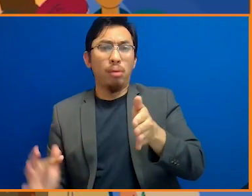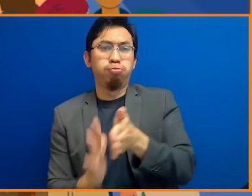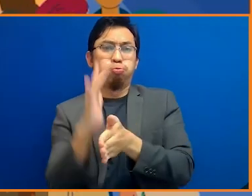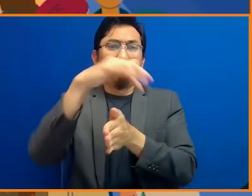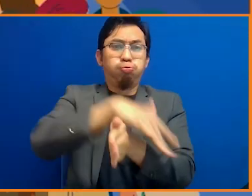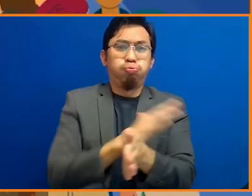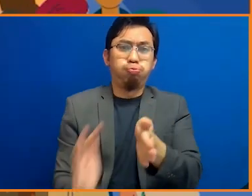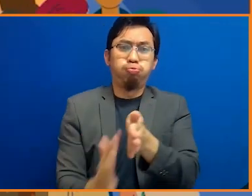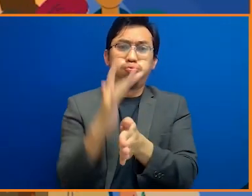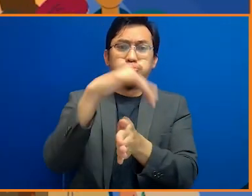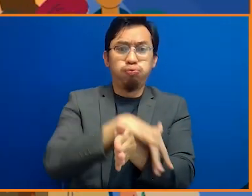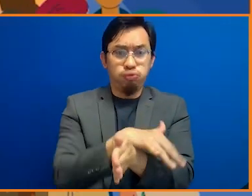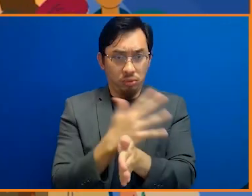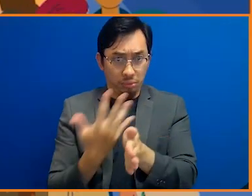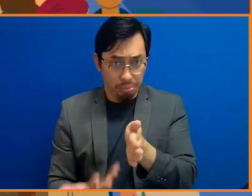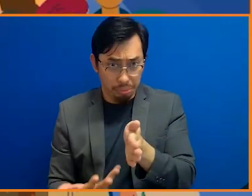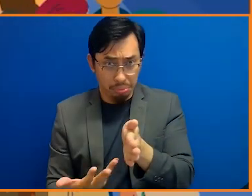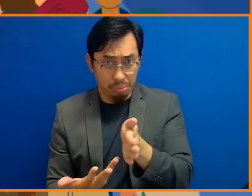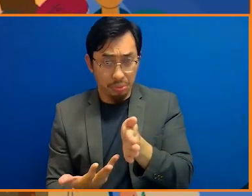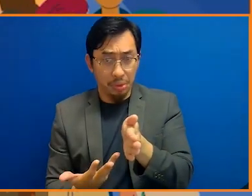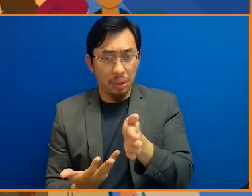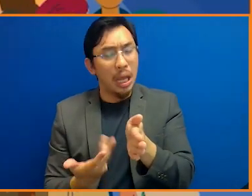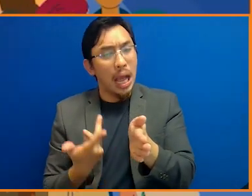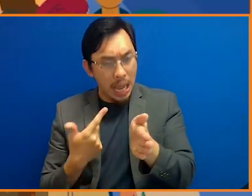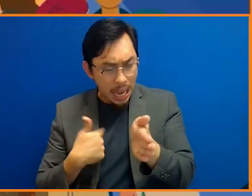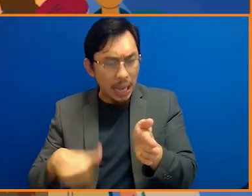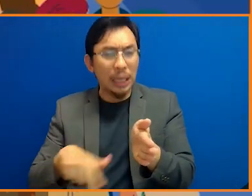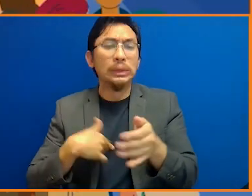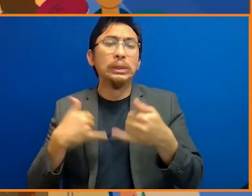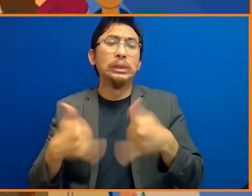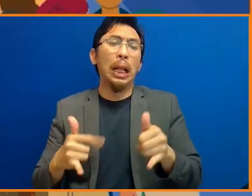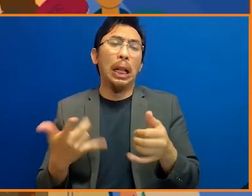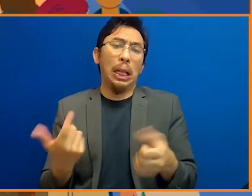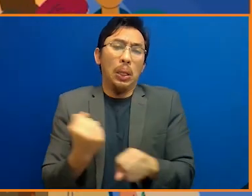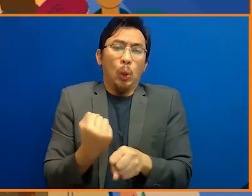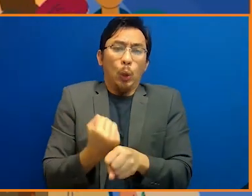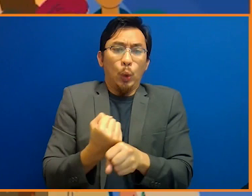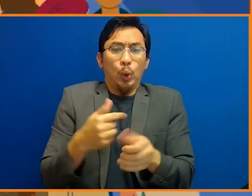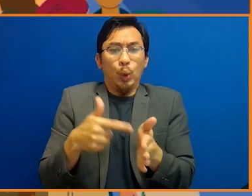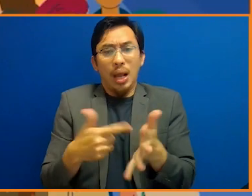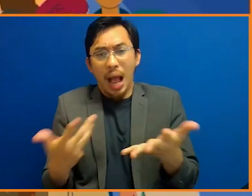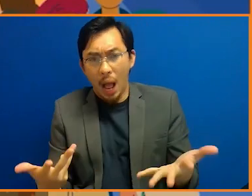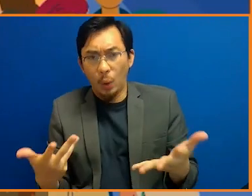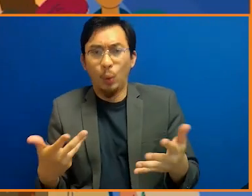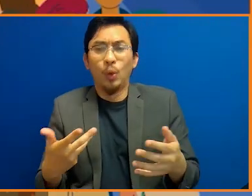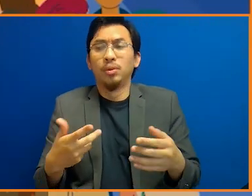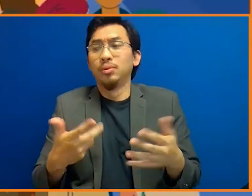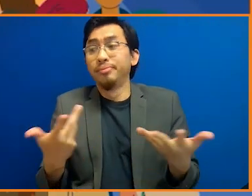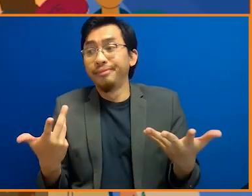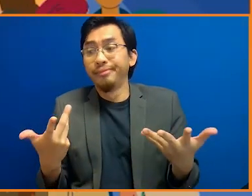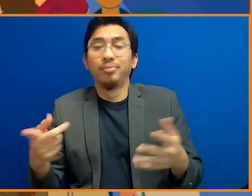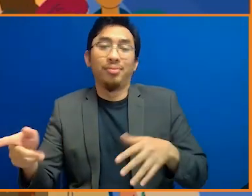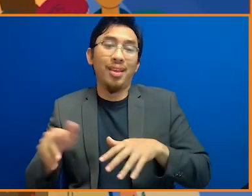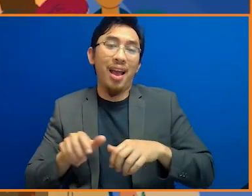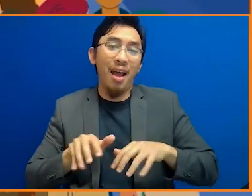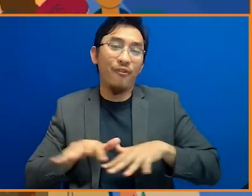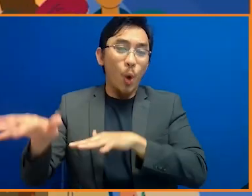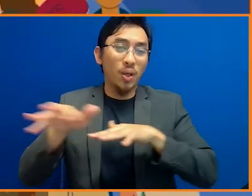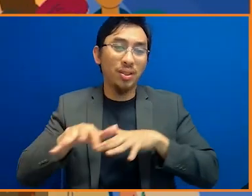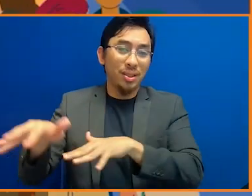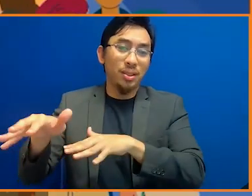structure, we should still structure should be there, and we have enough